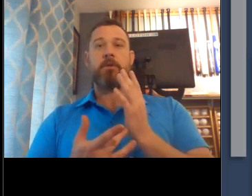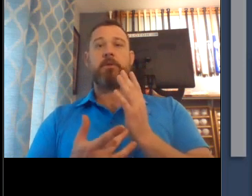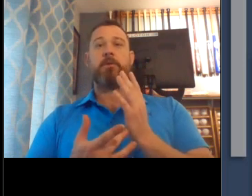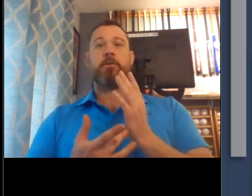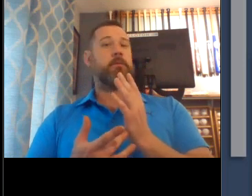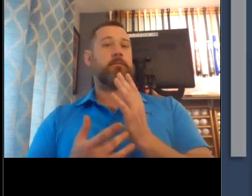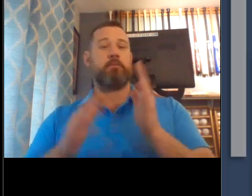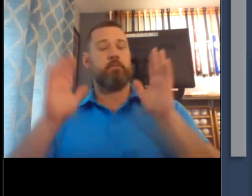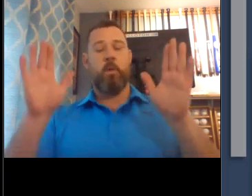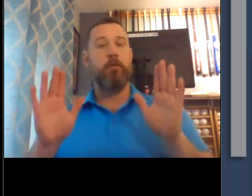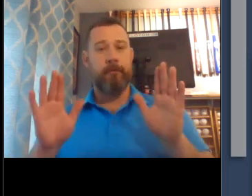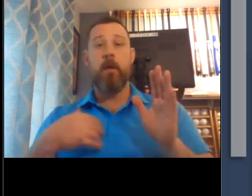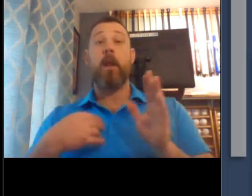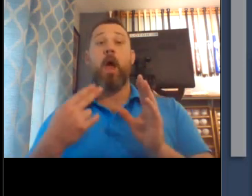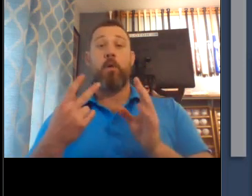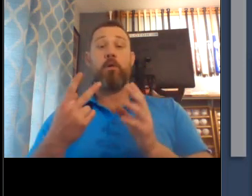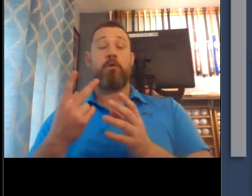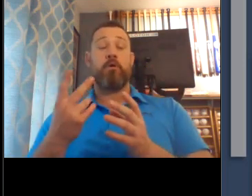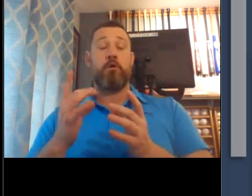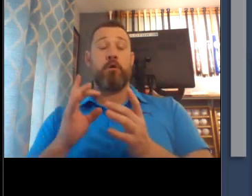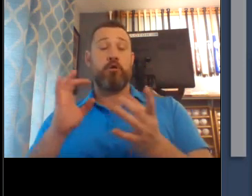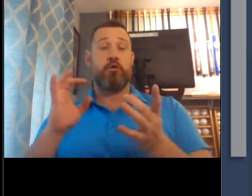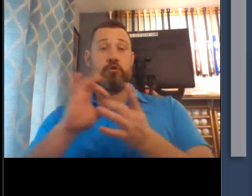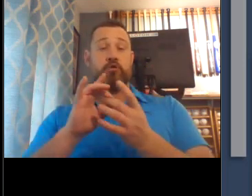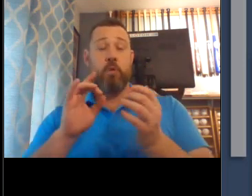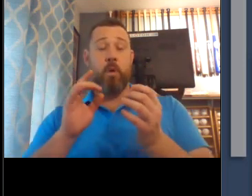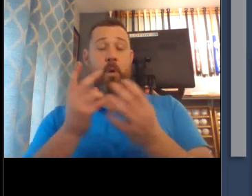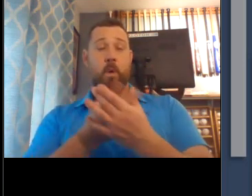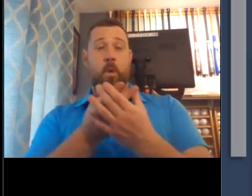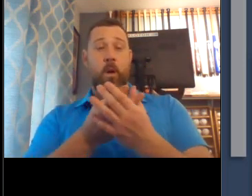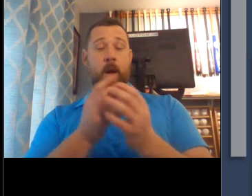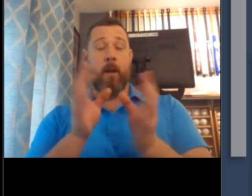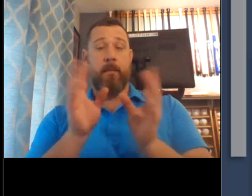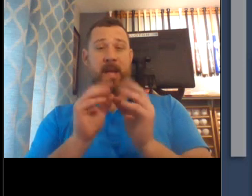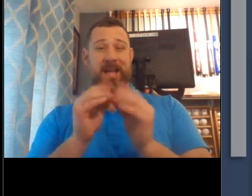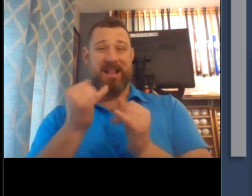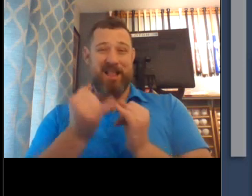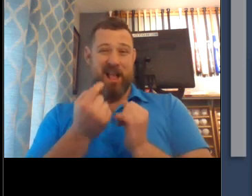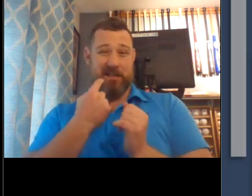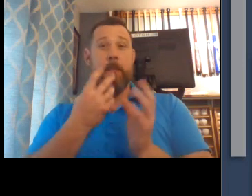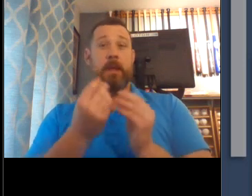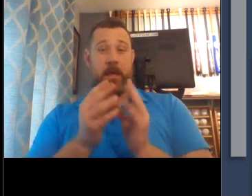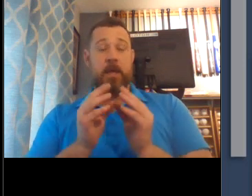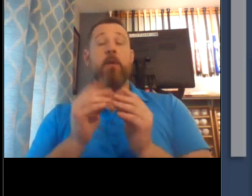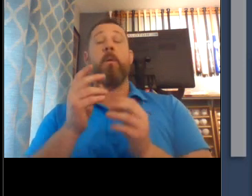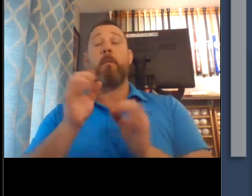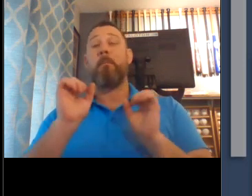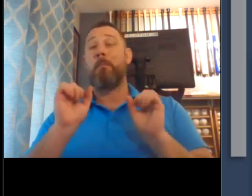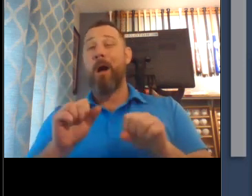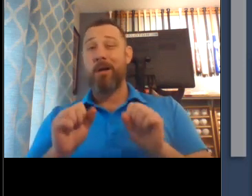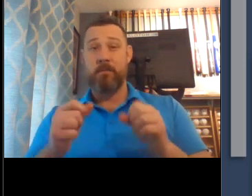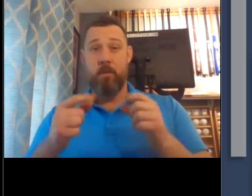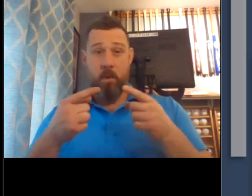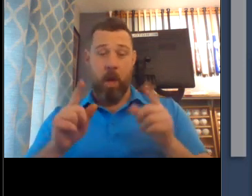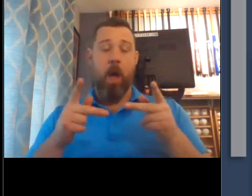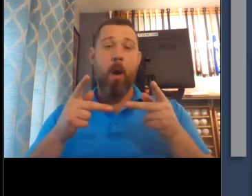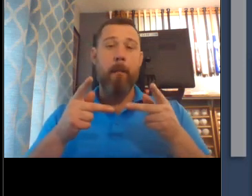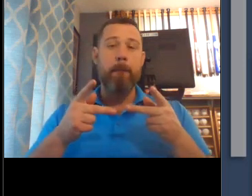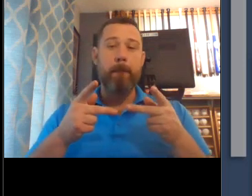in our joint meeting last meeting, we talked about whether or not it would be possible, while you're permitting